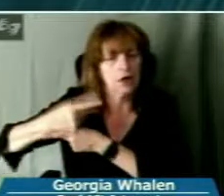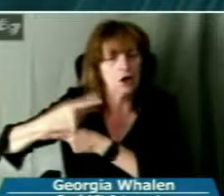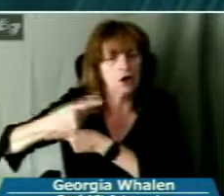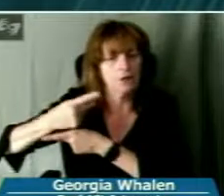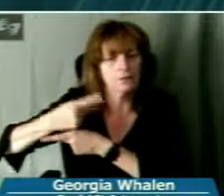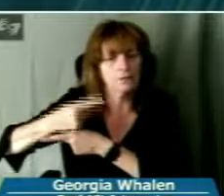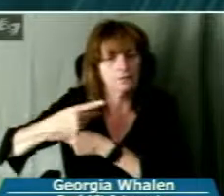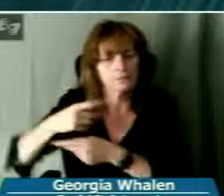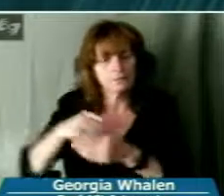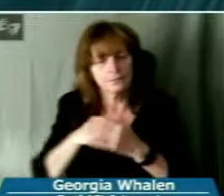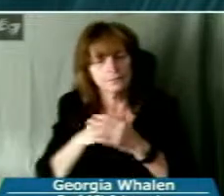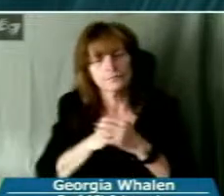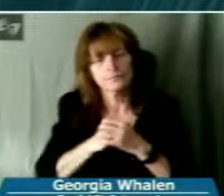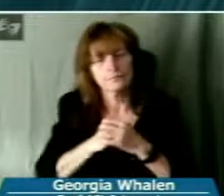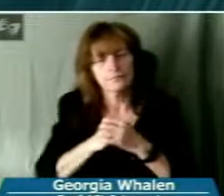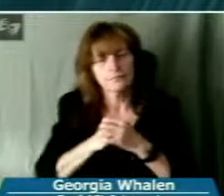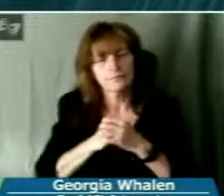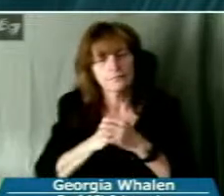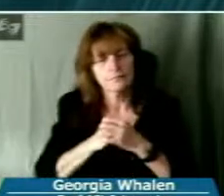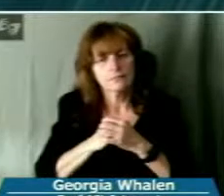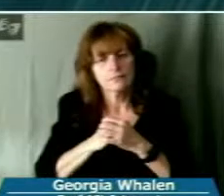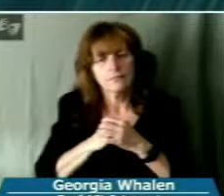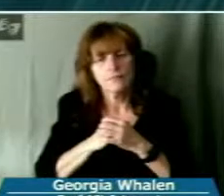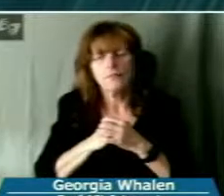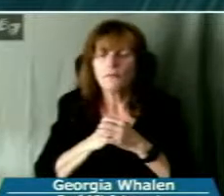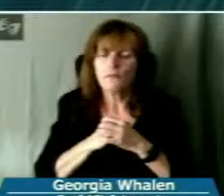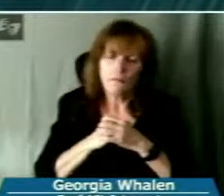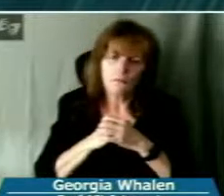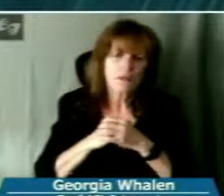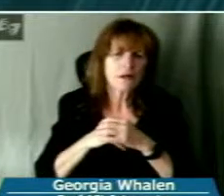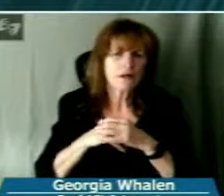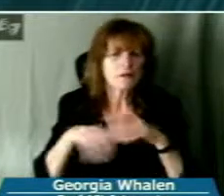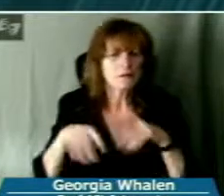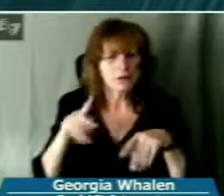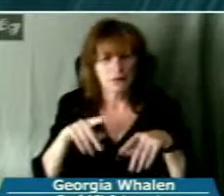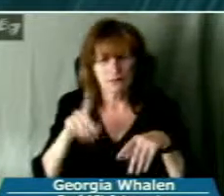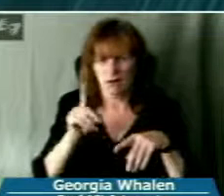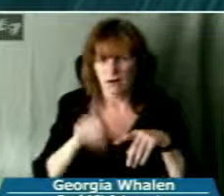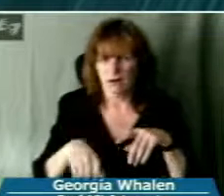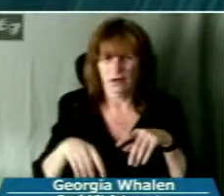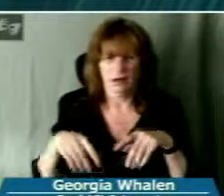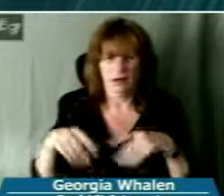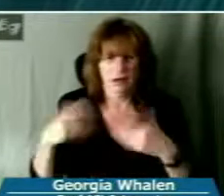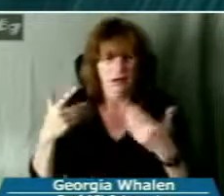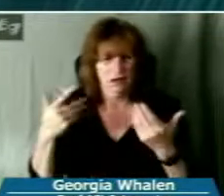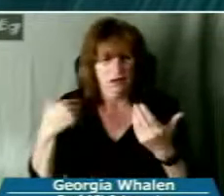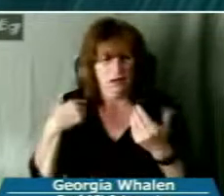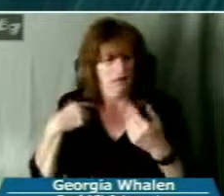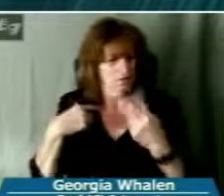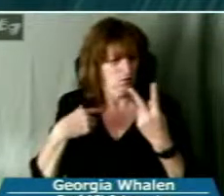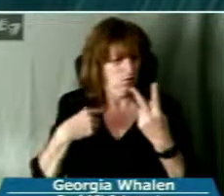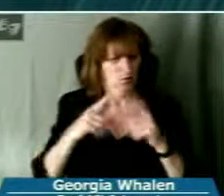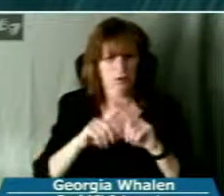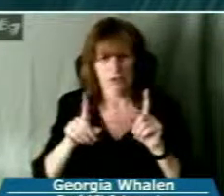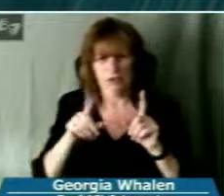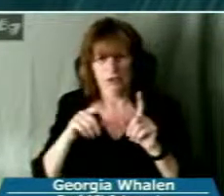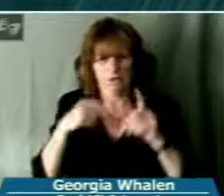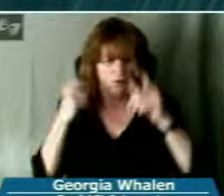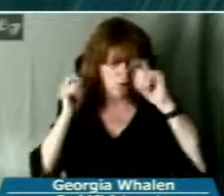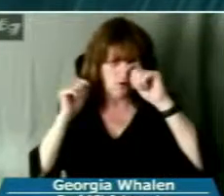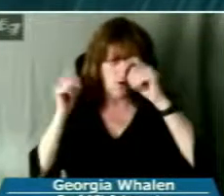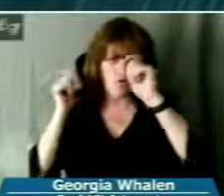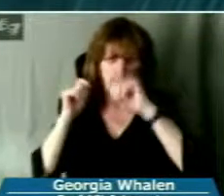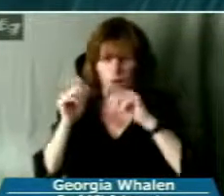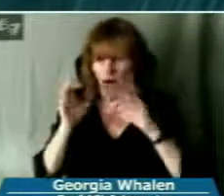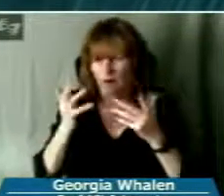People can't have dual roles. We need to have people who are dedicated to this if we are to sustain this